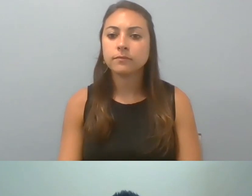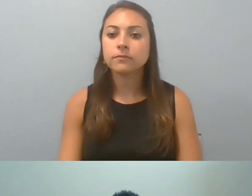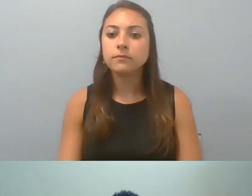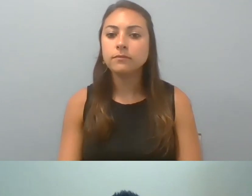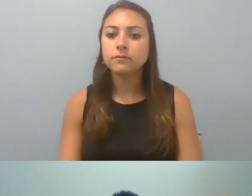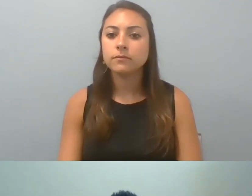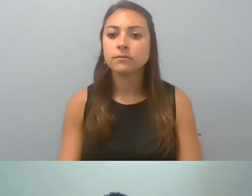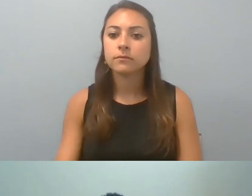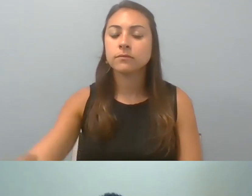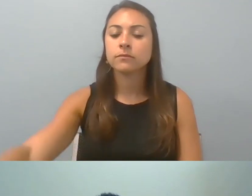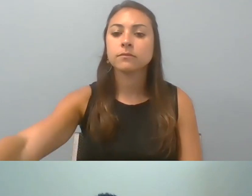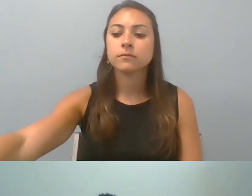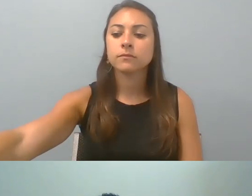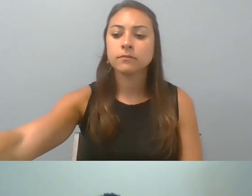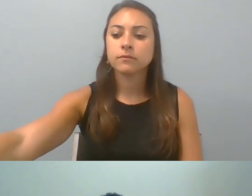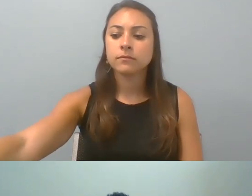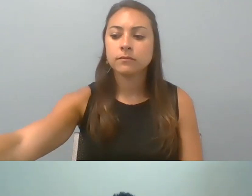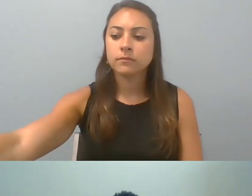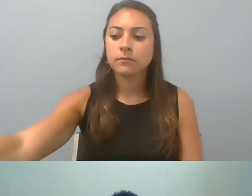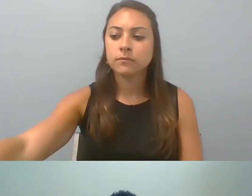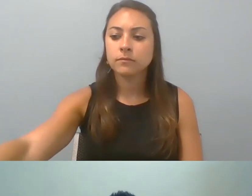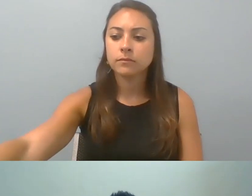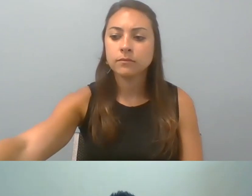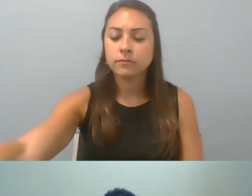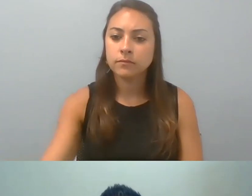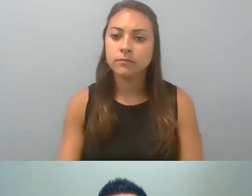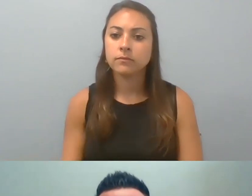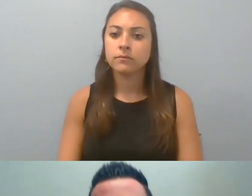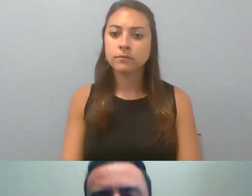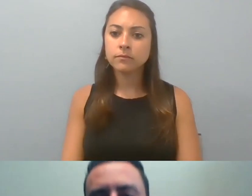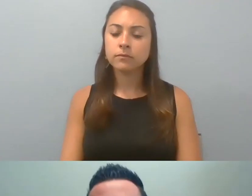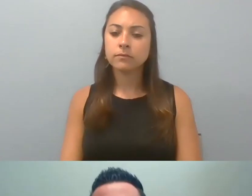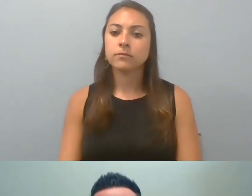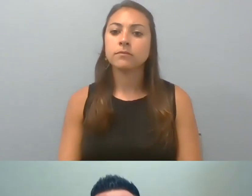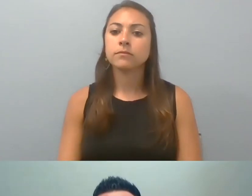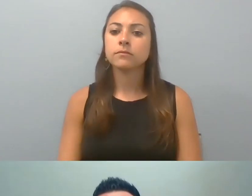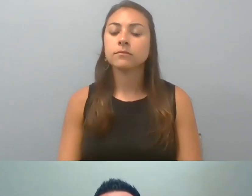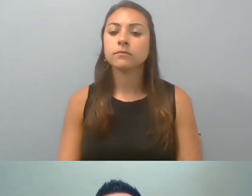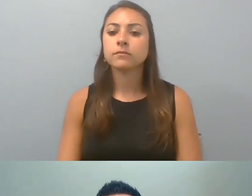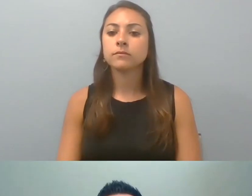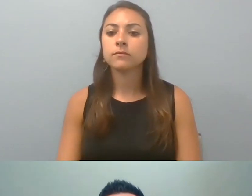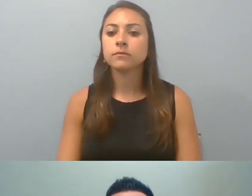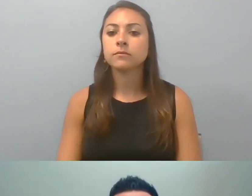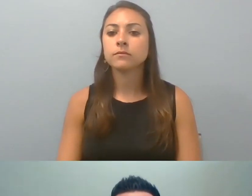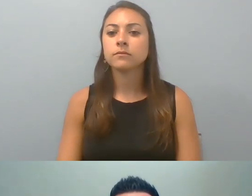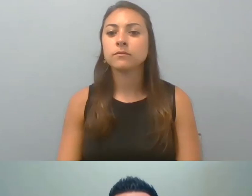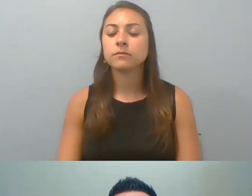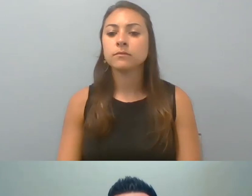Bobby, I think this question might be for you. There is a question about wait times for